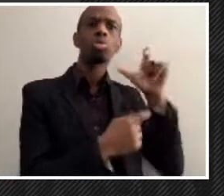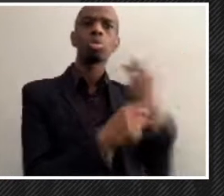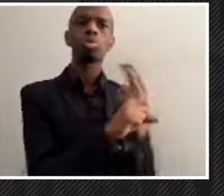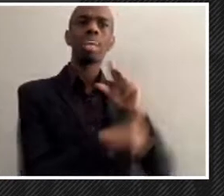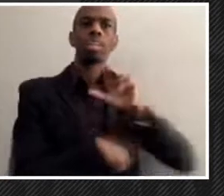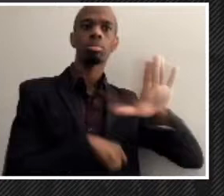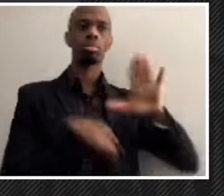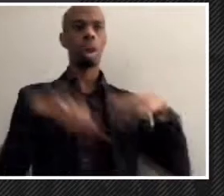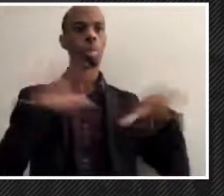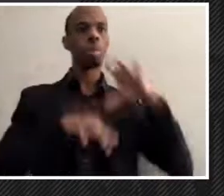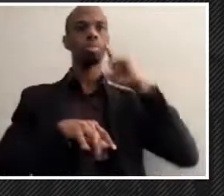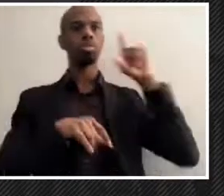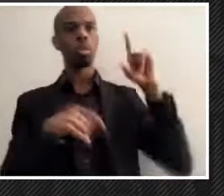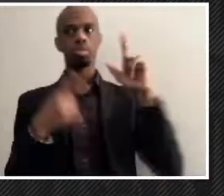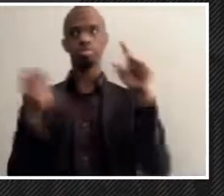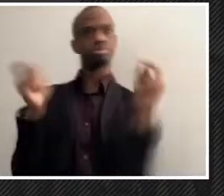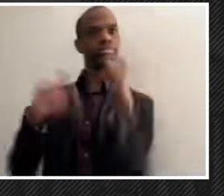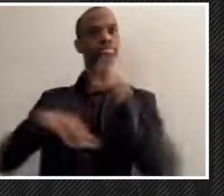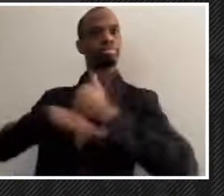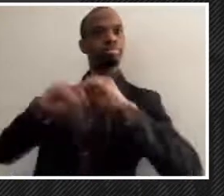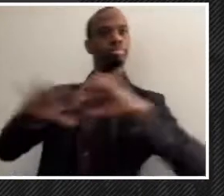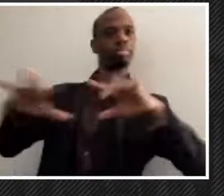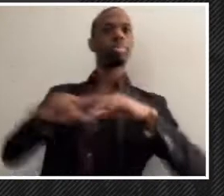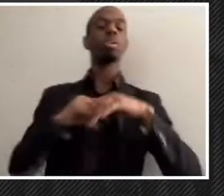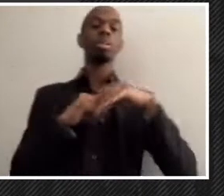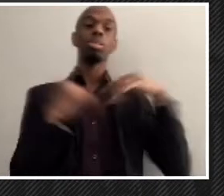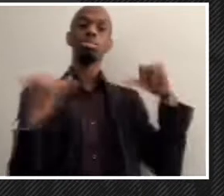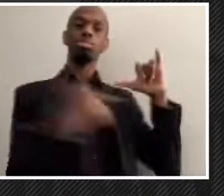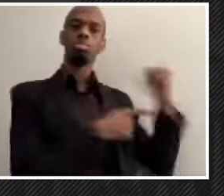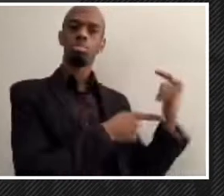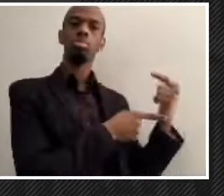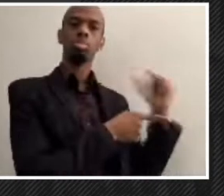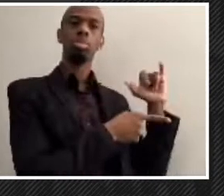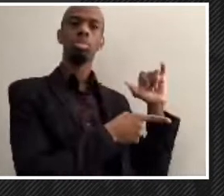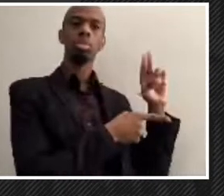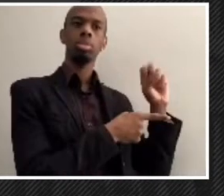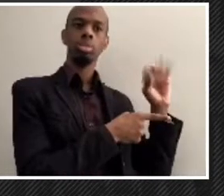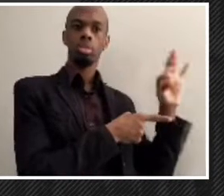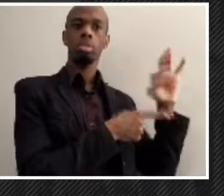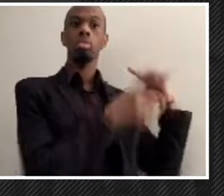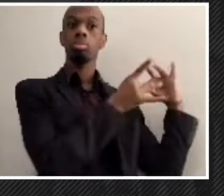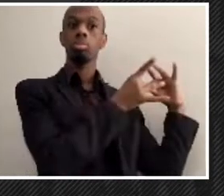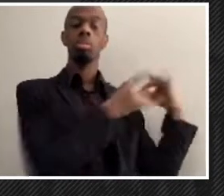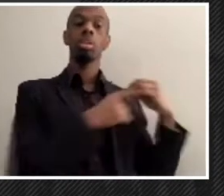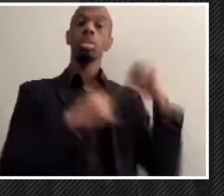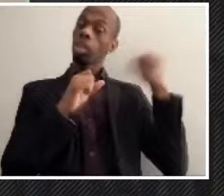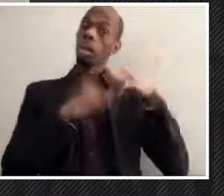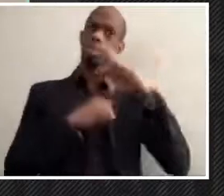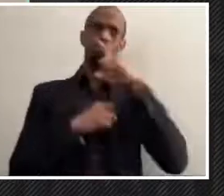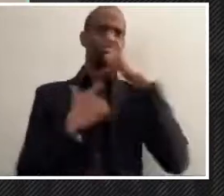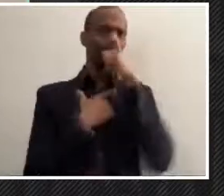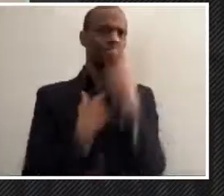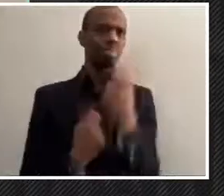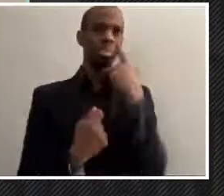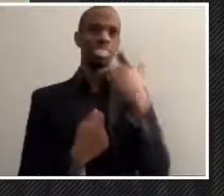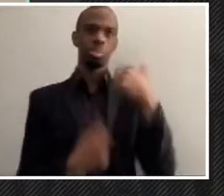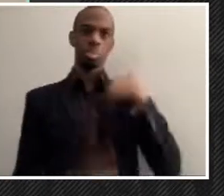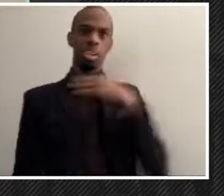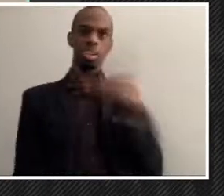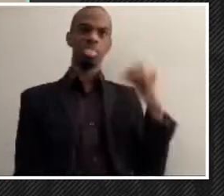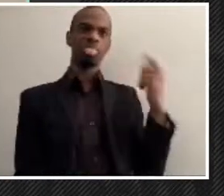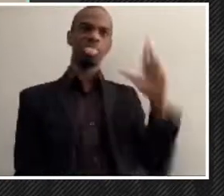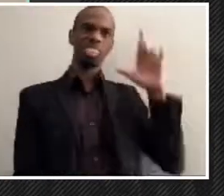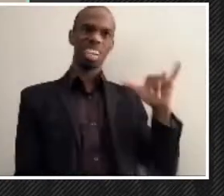know, it's interesting because Gary and I were mentioned as like the top five speeches of 2020 or something like that. And